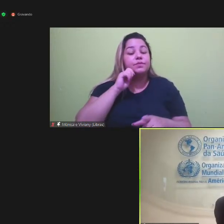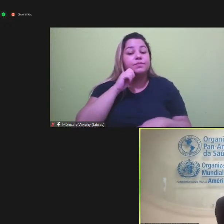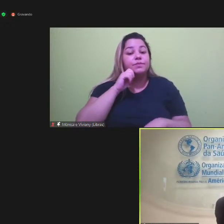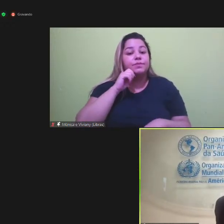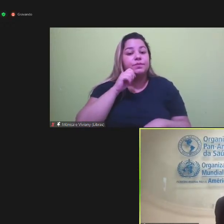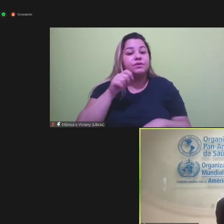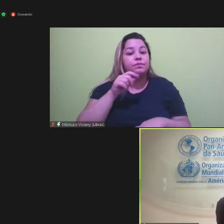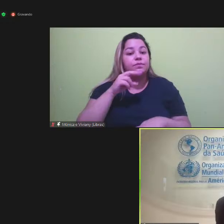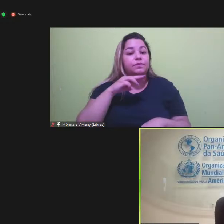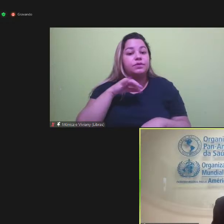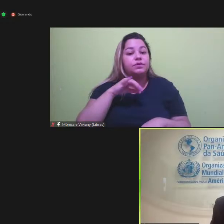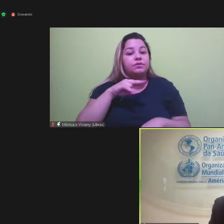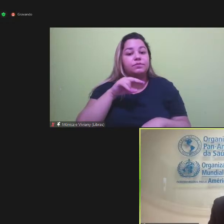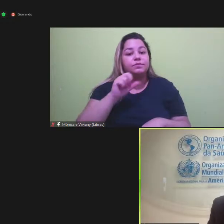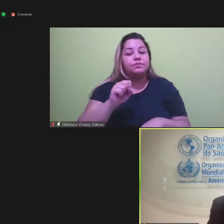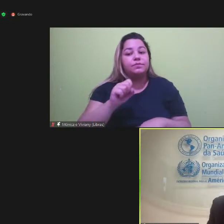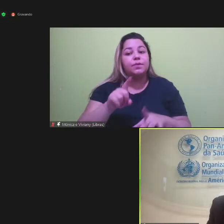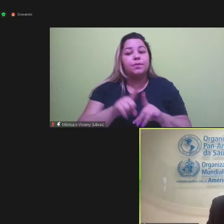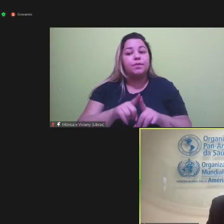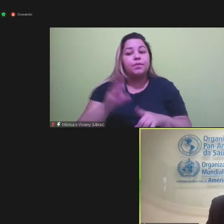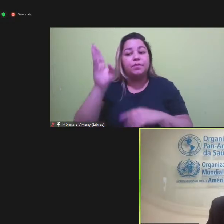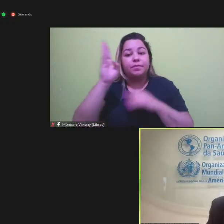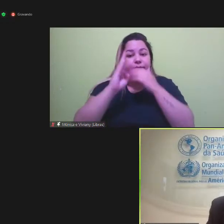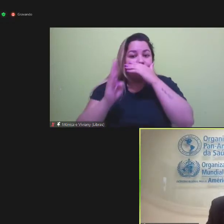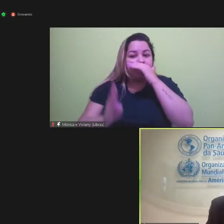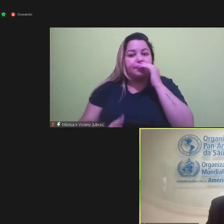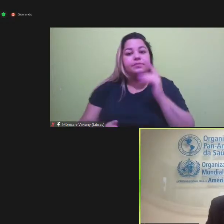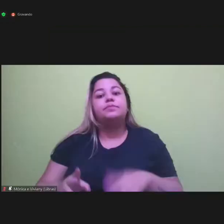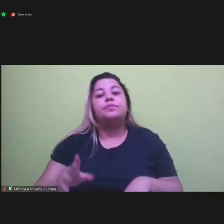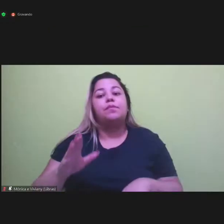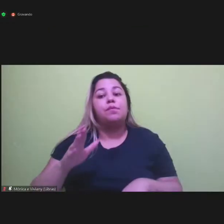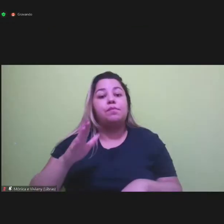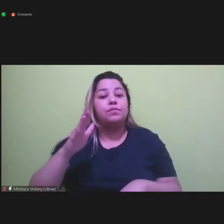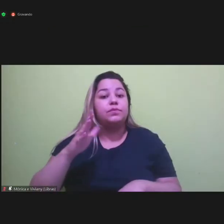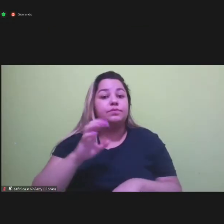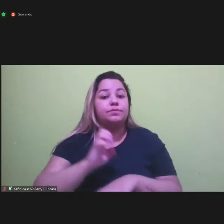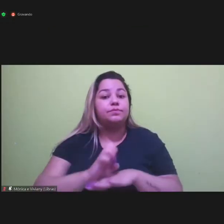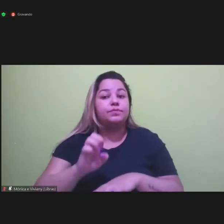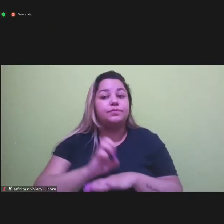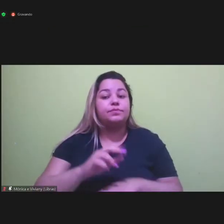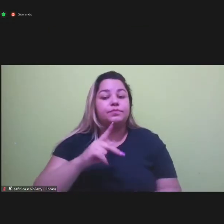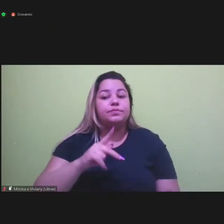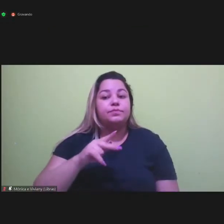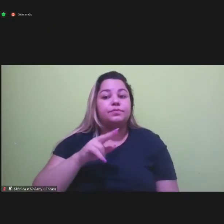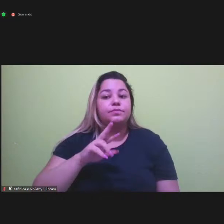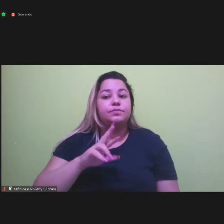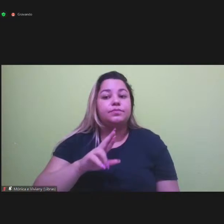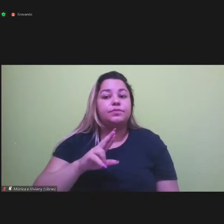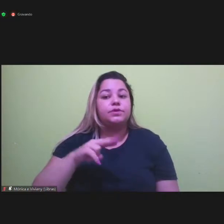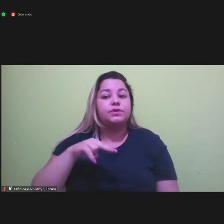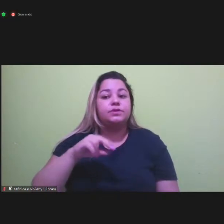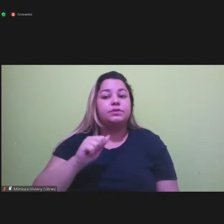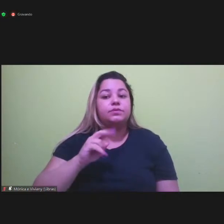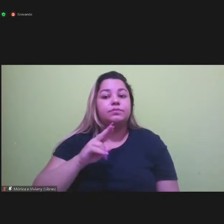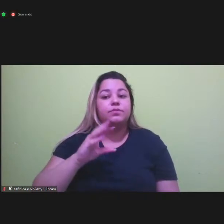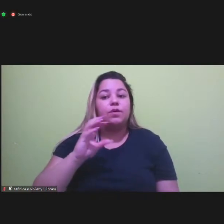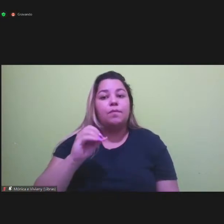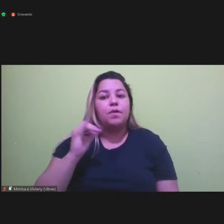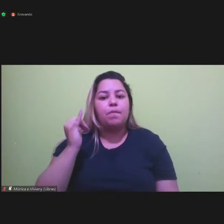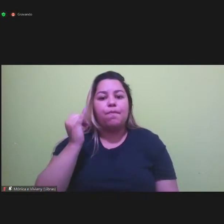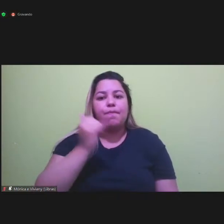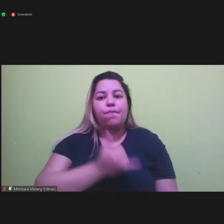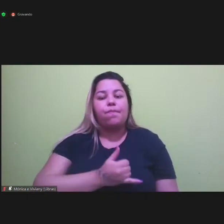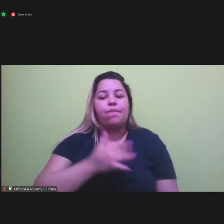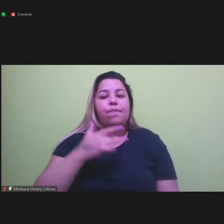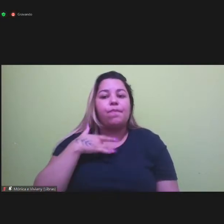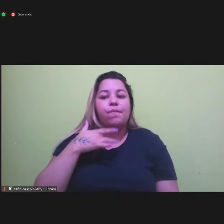Now we are going to call for the next experience, also Brazilian, from Pernambuco, from the municipality of Camaragibe,